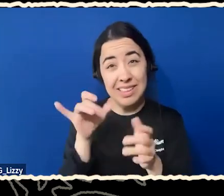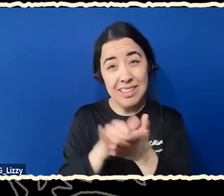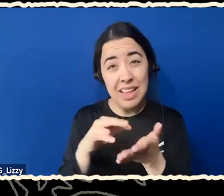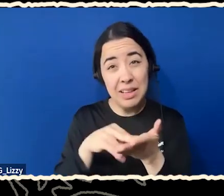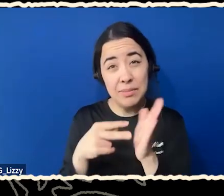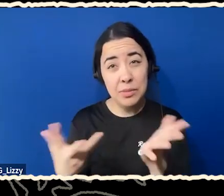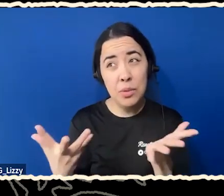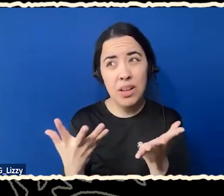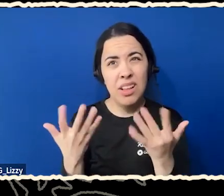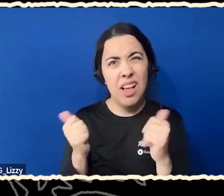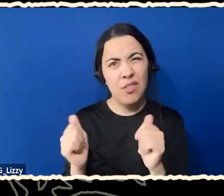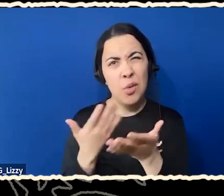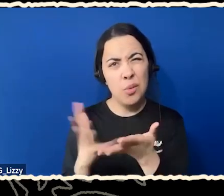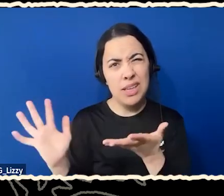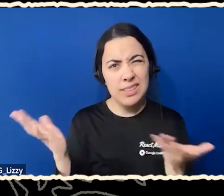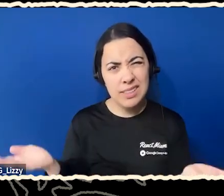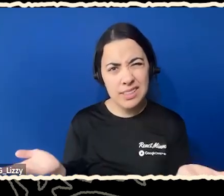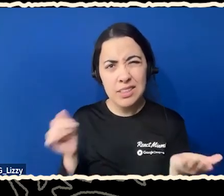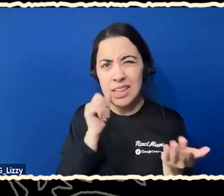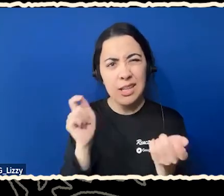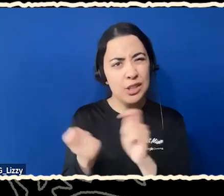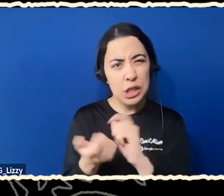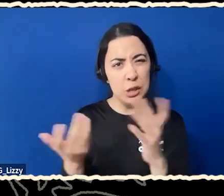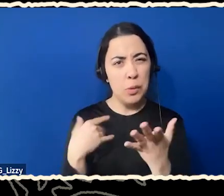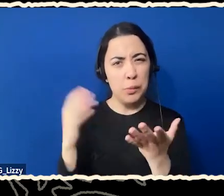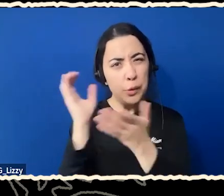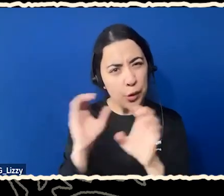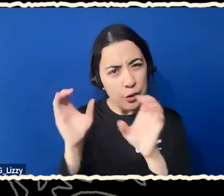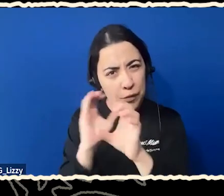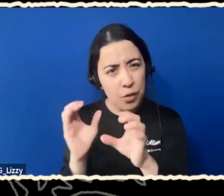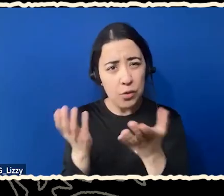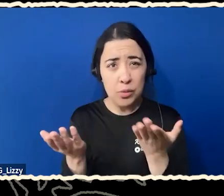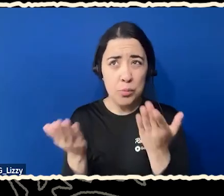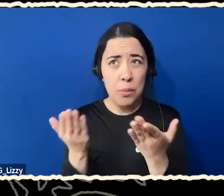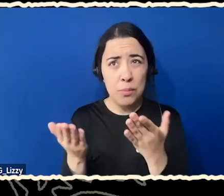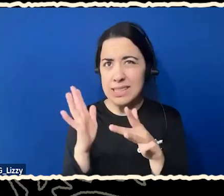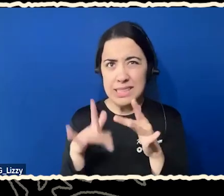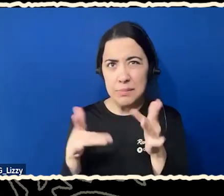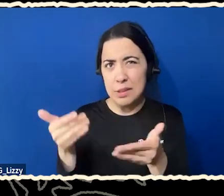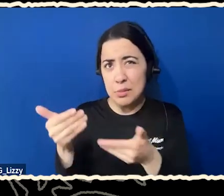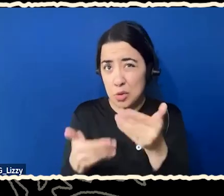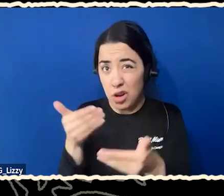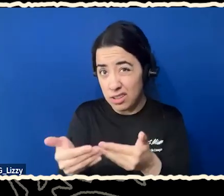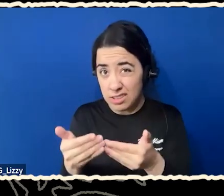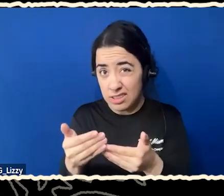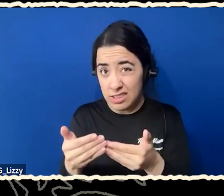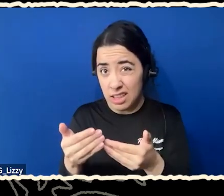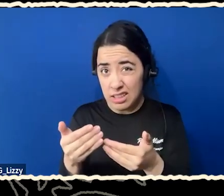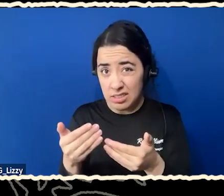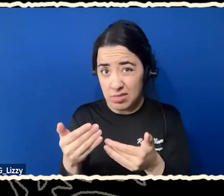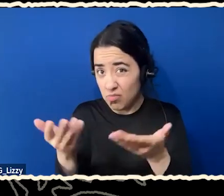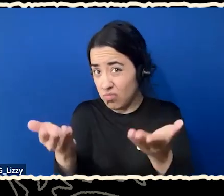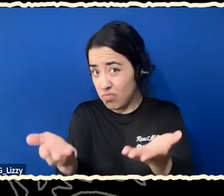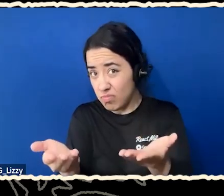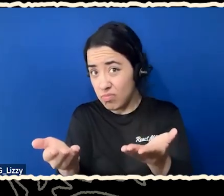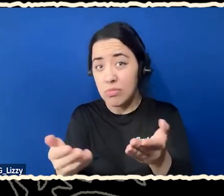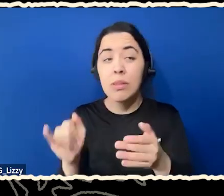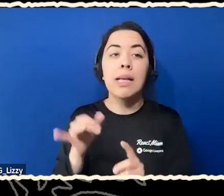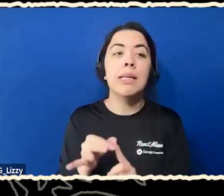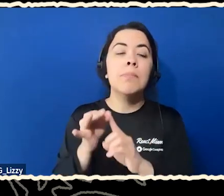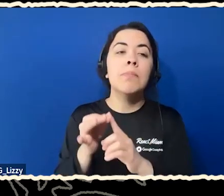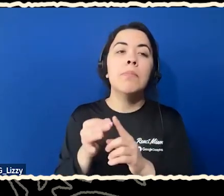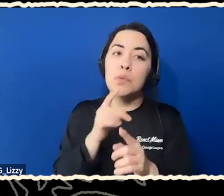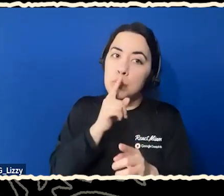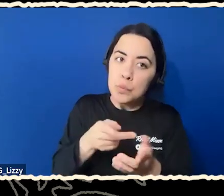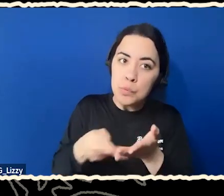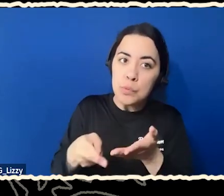like, well, we didn't change what we're looking for. We probably could have just skipped this process in the first place. And that's especially true if